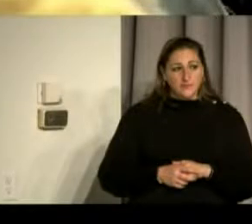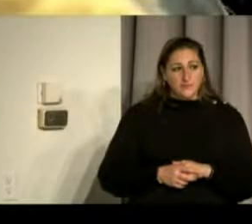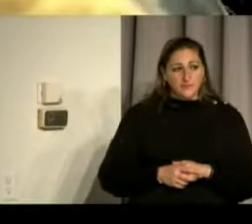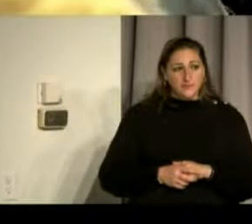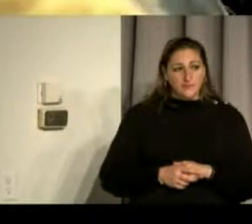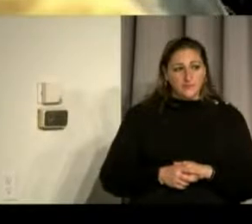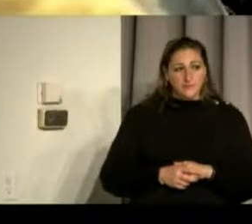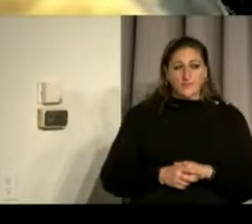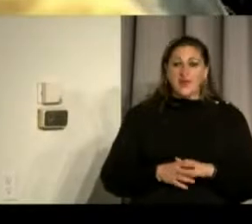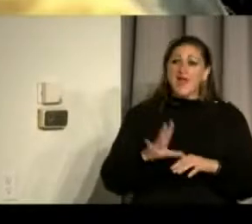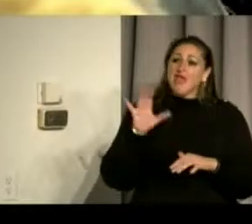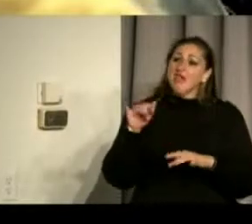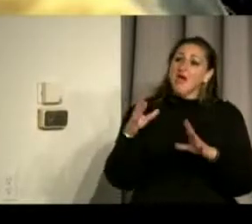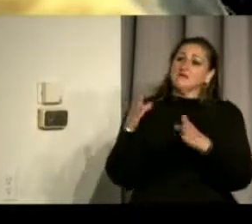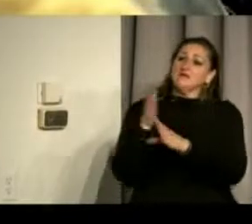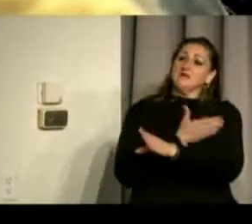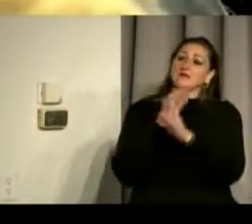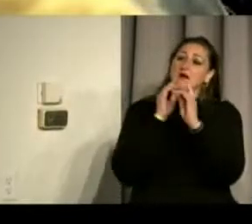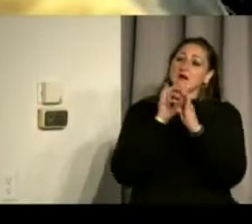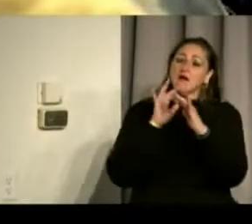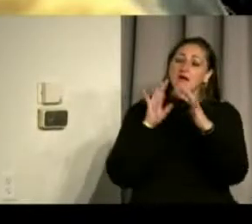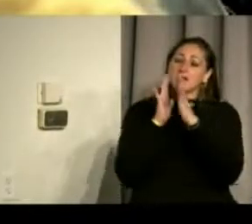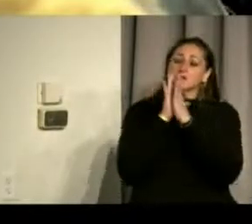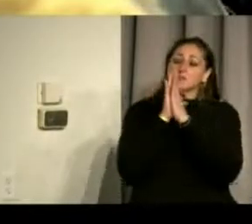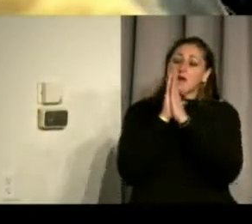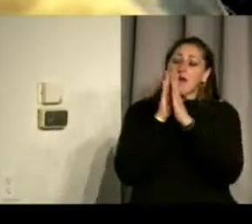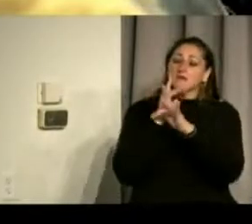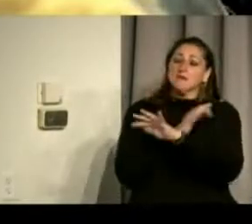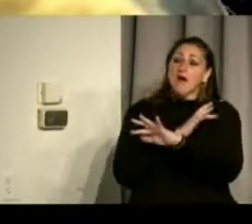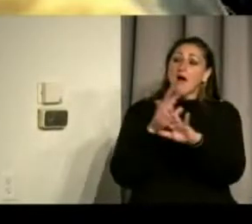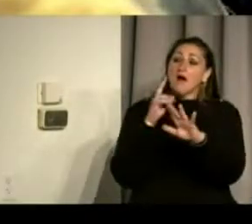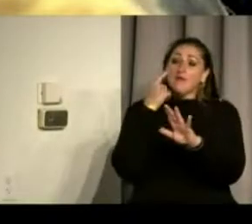that's a unity song. That's a song of a prayer song.